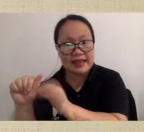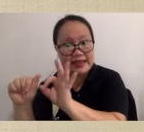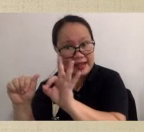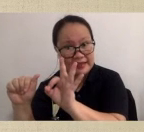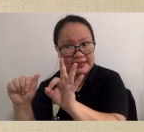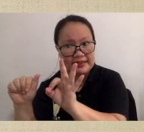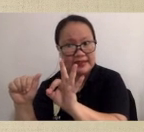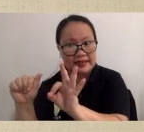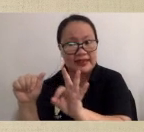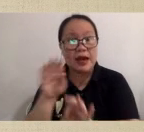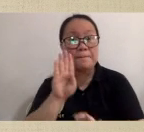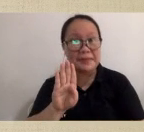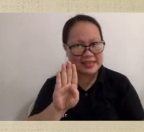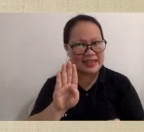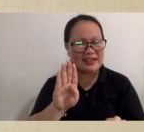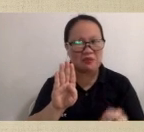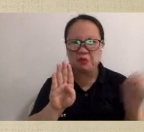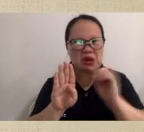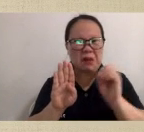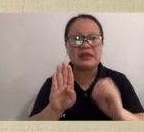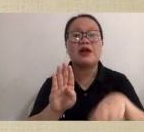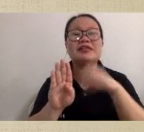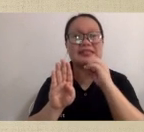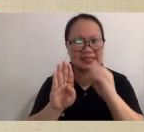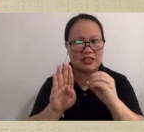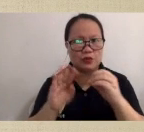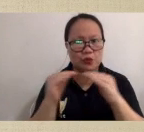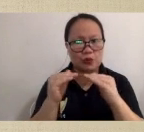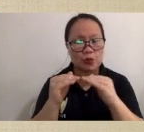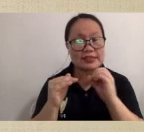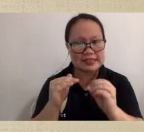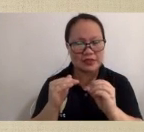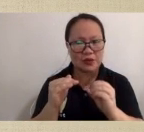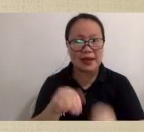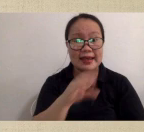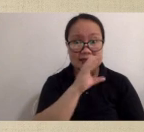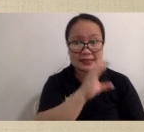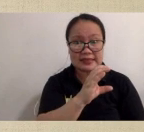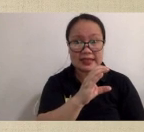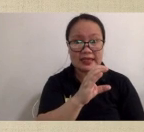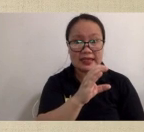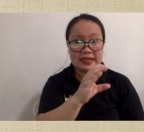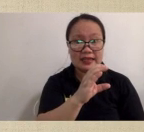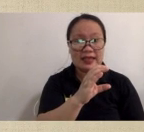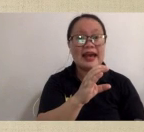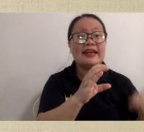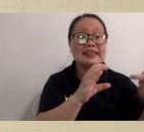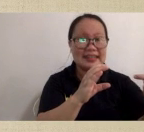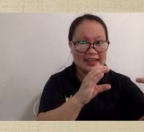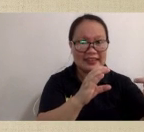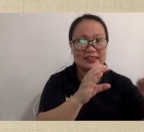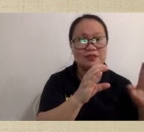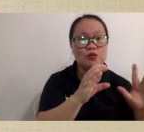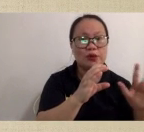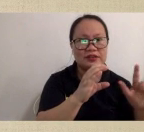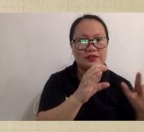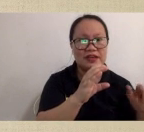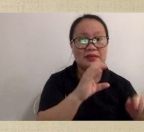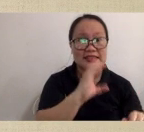9, b will become 0, and then c is equal to